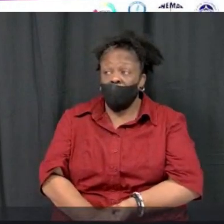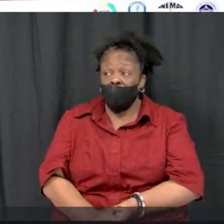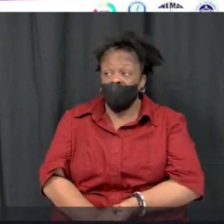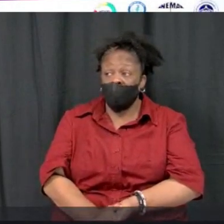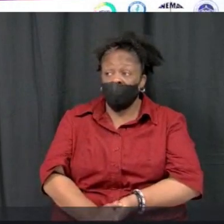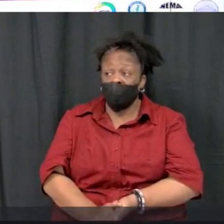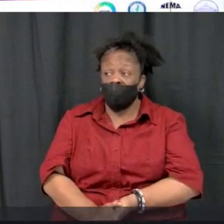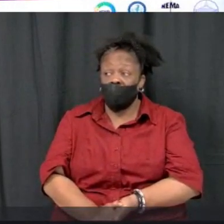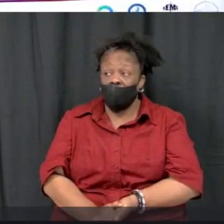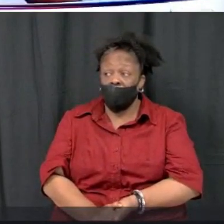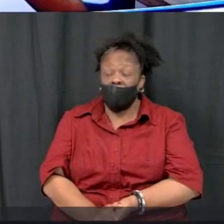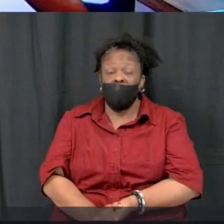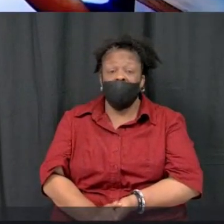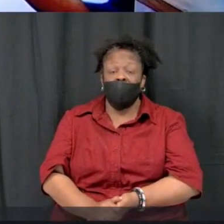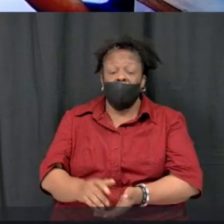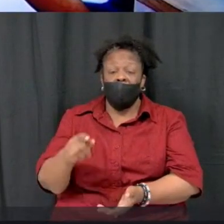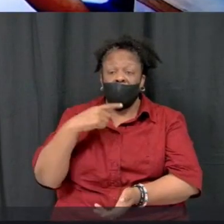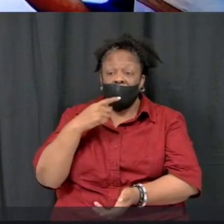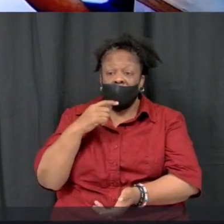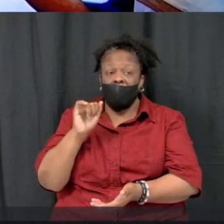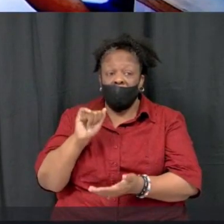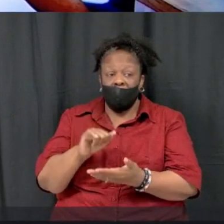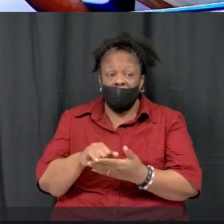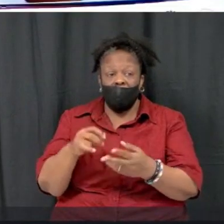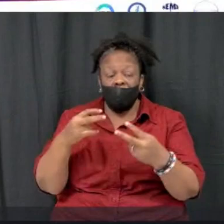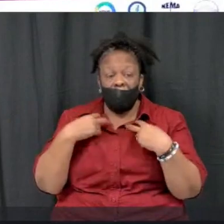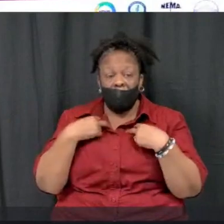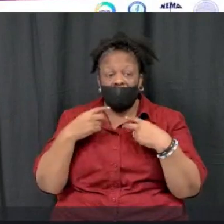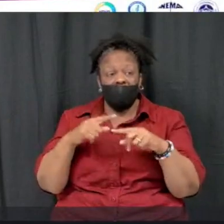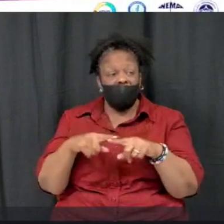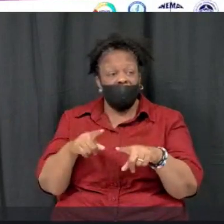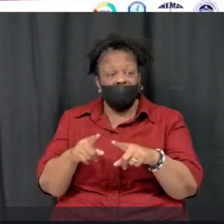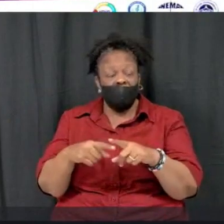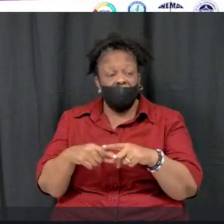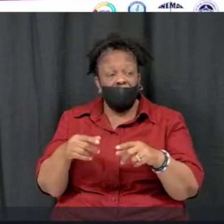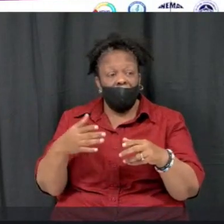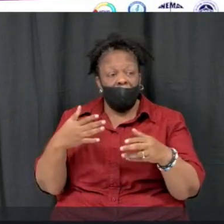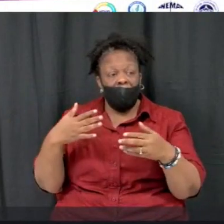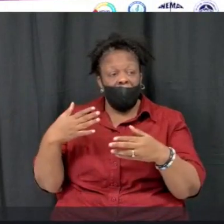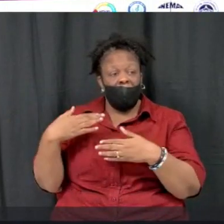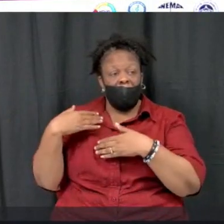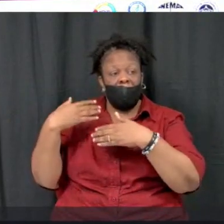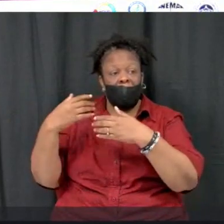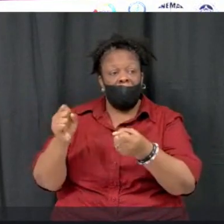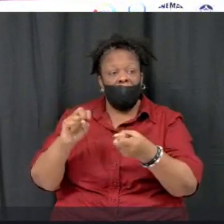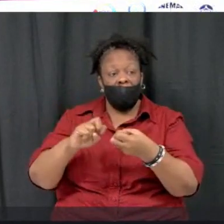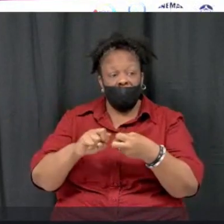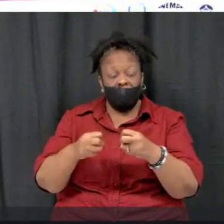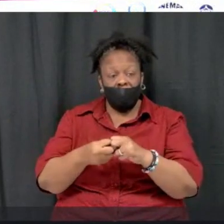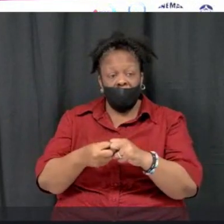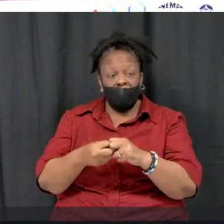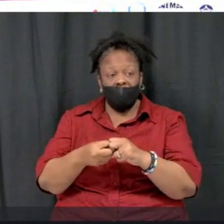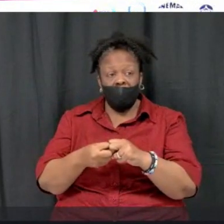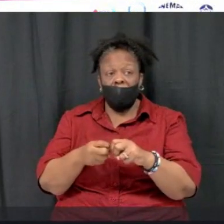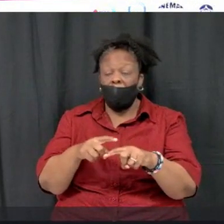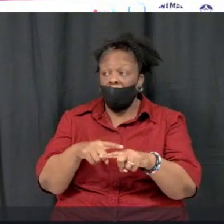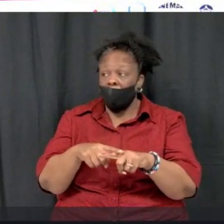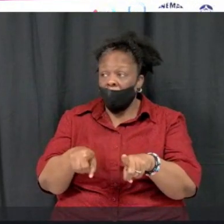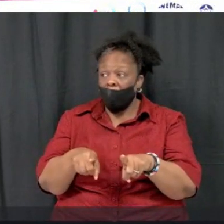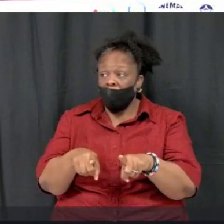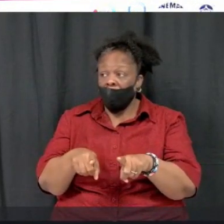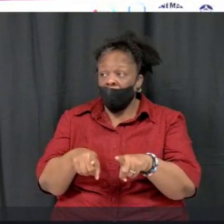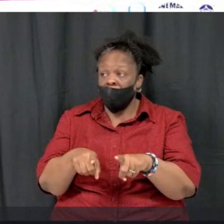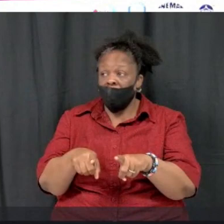I have circulation in my family. I have coagulation, and I took that vaccine. I've had a clot